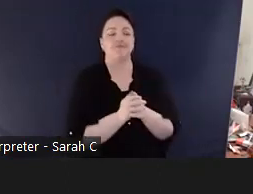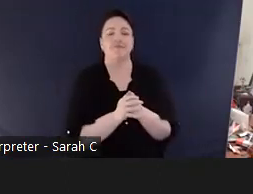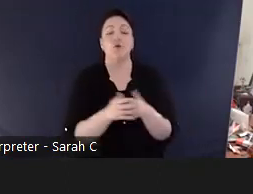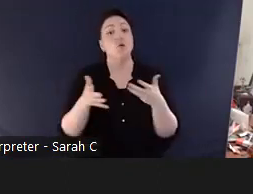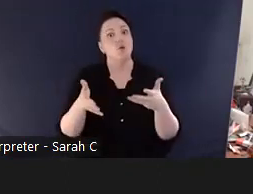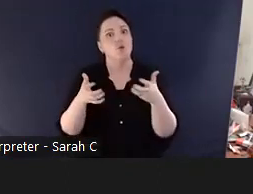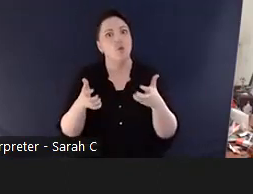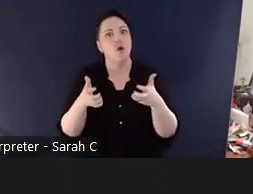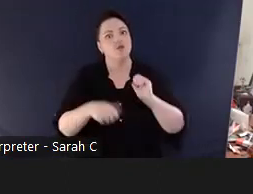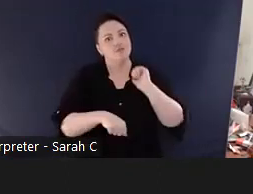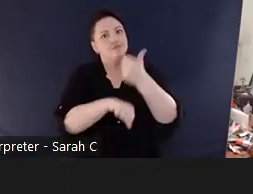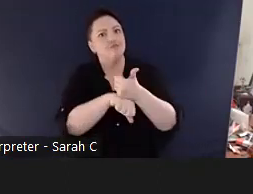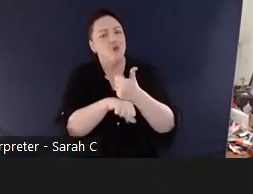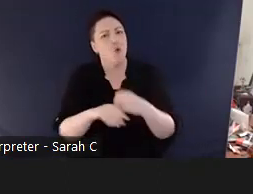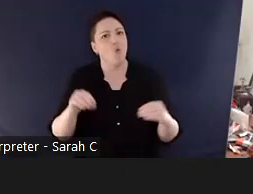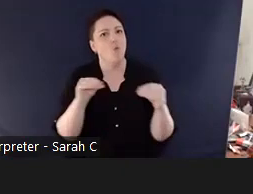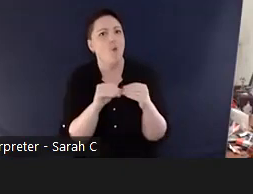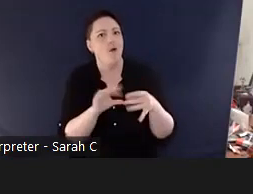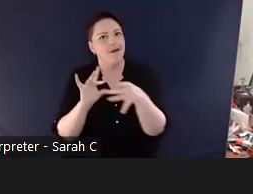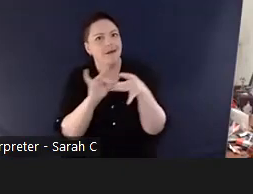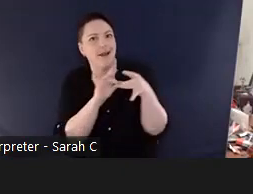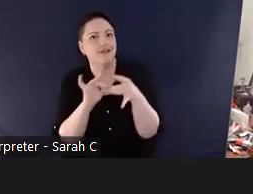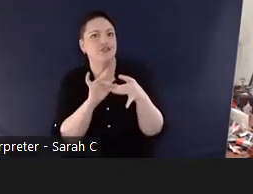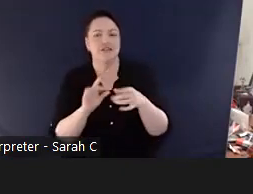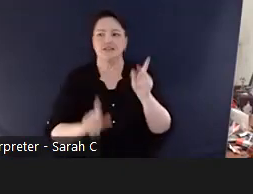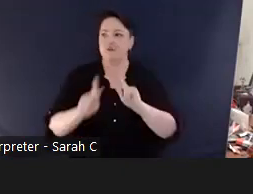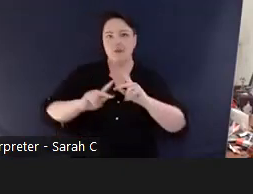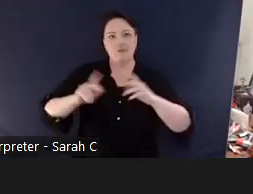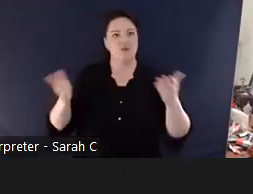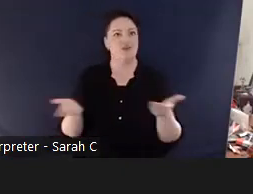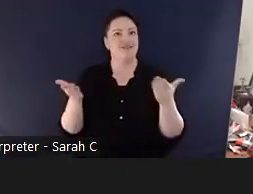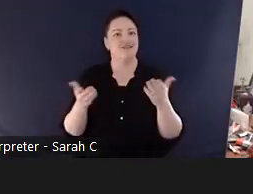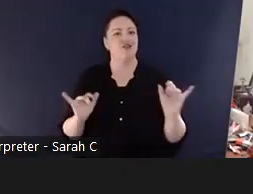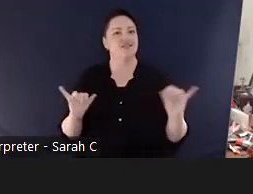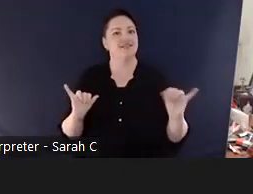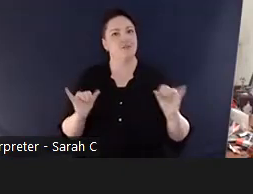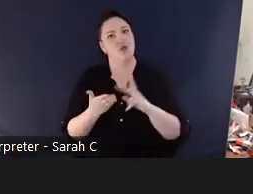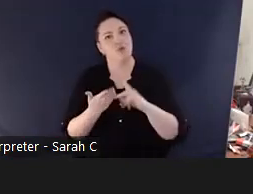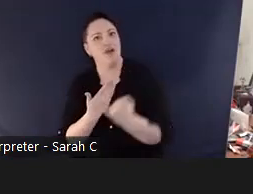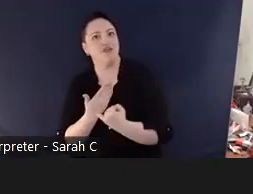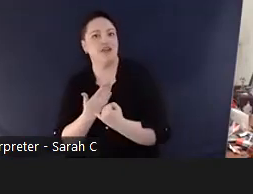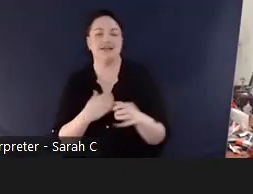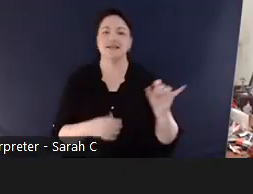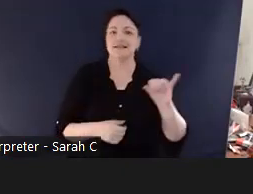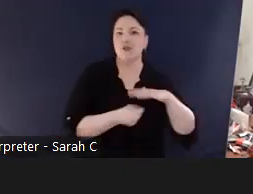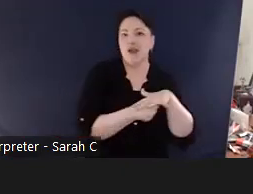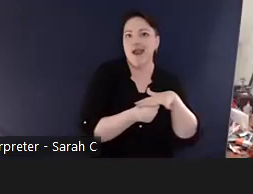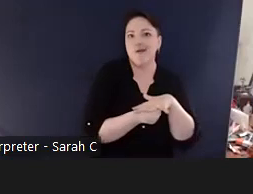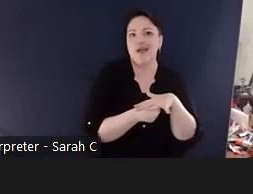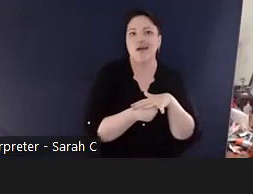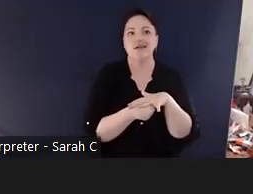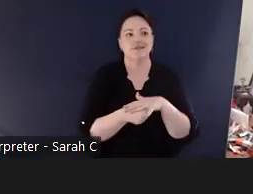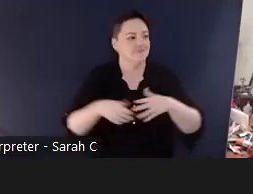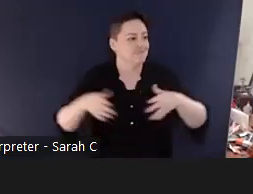between you and other folks working on similar projects or in similar areas, or even folks who could be